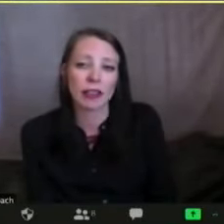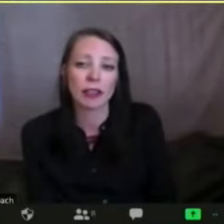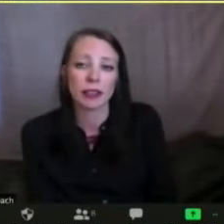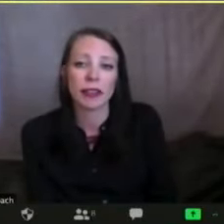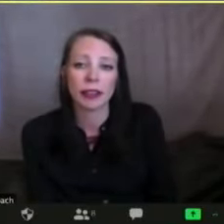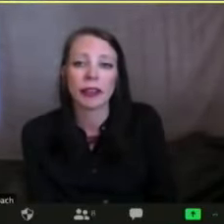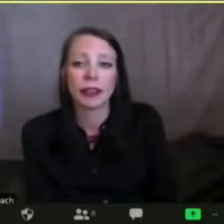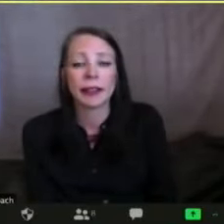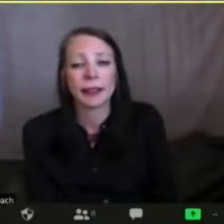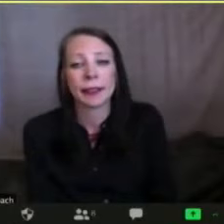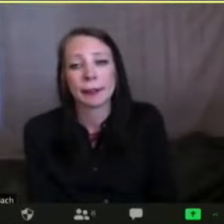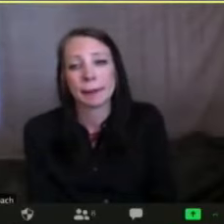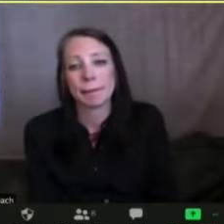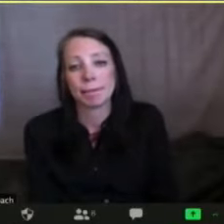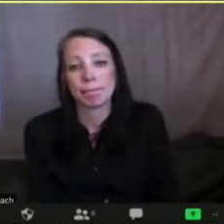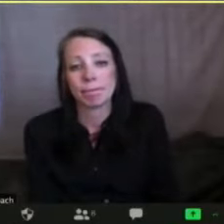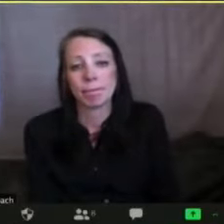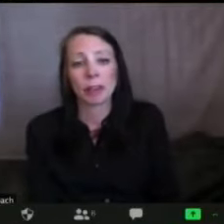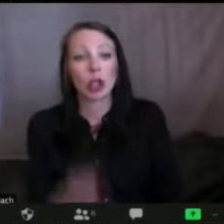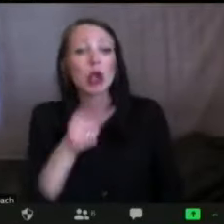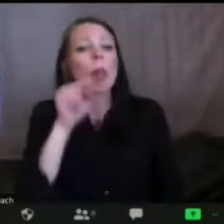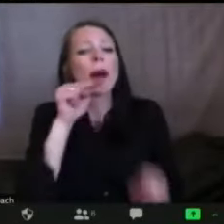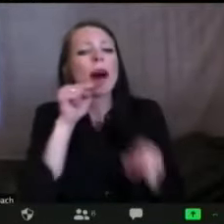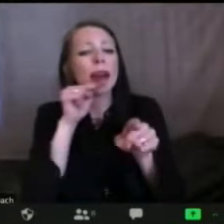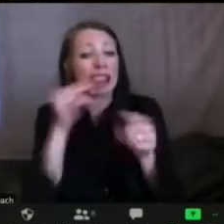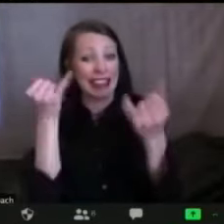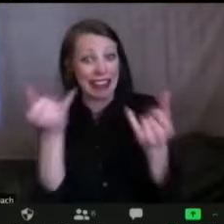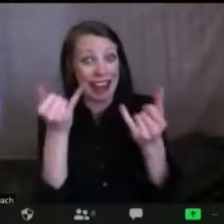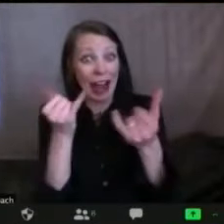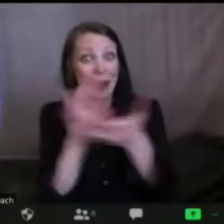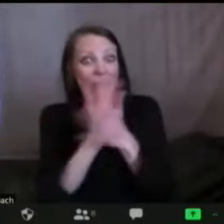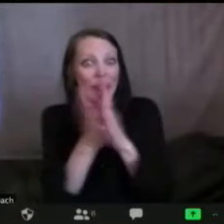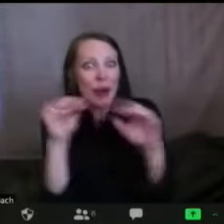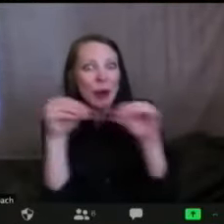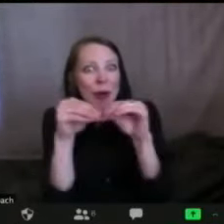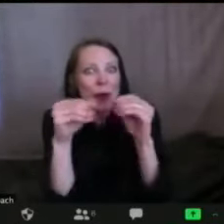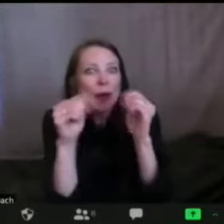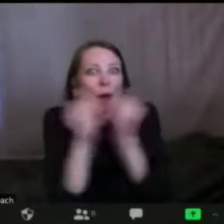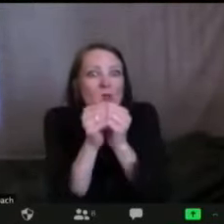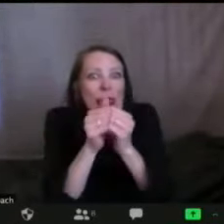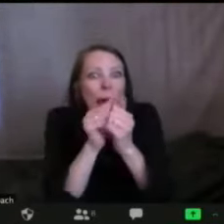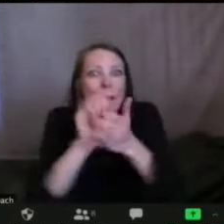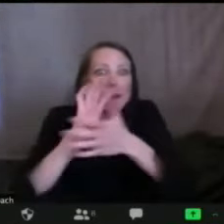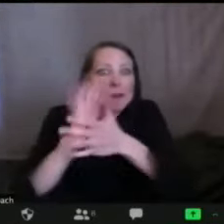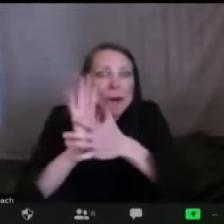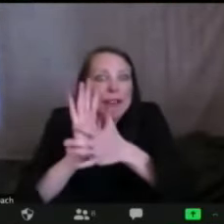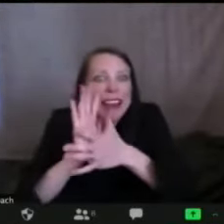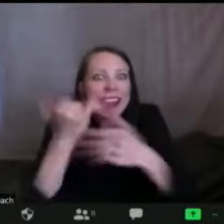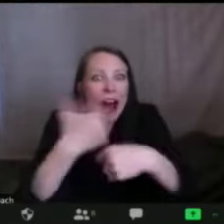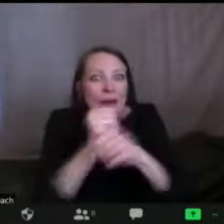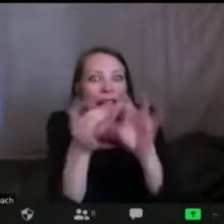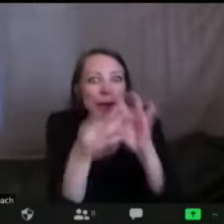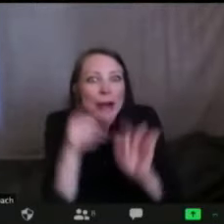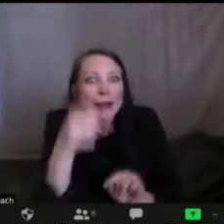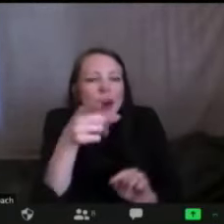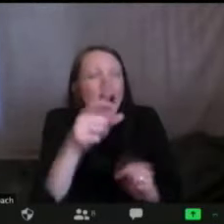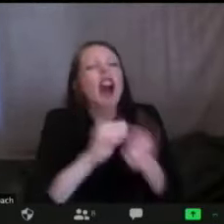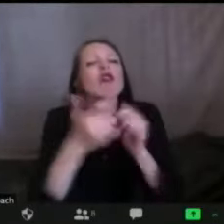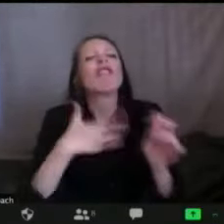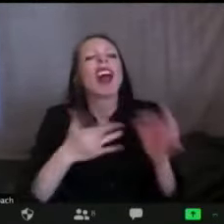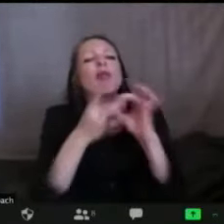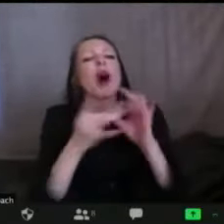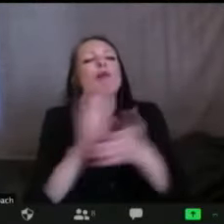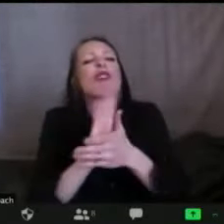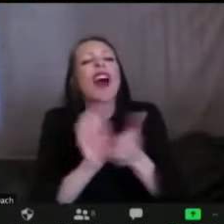that. How about you, Mohammed? Now that you're a film star, what was it like to have a film made about your story?